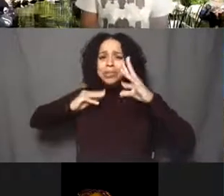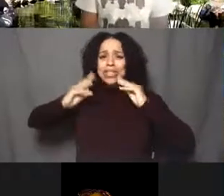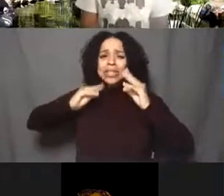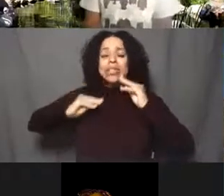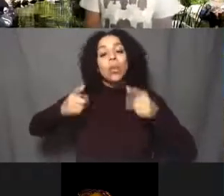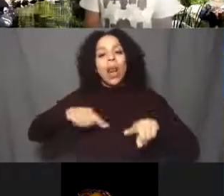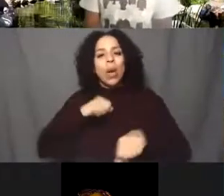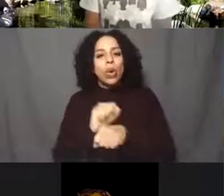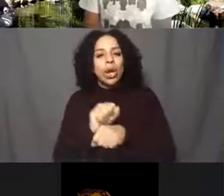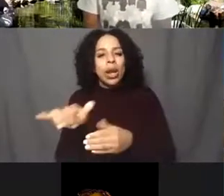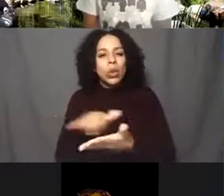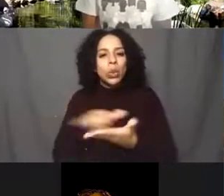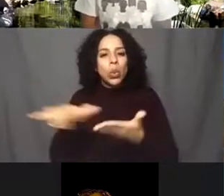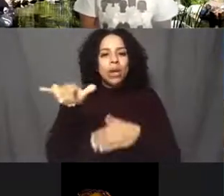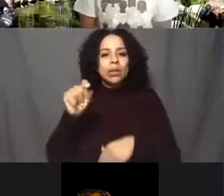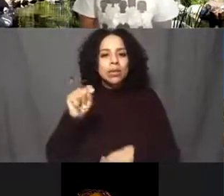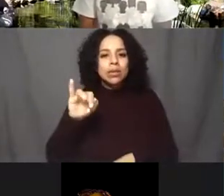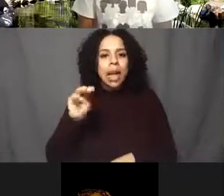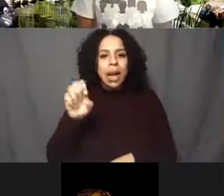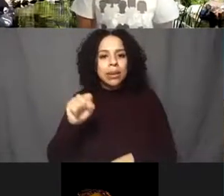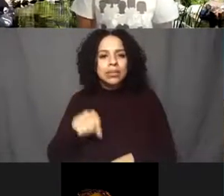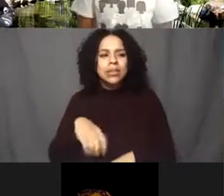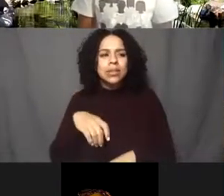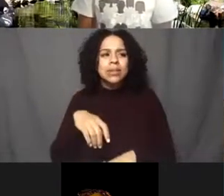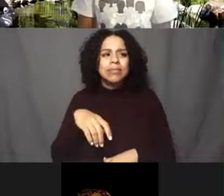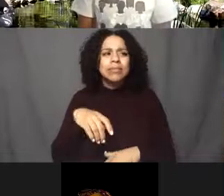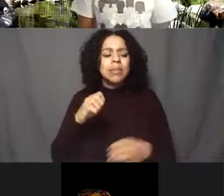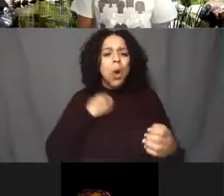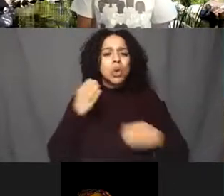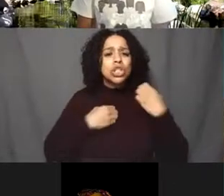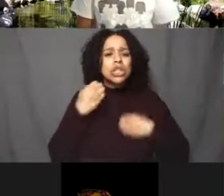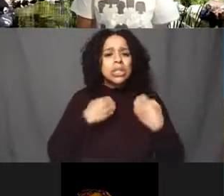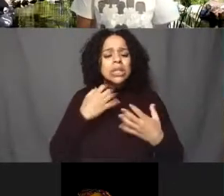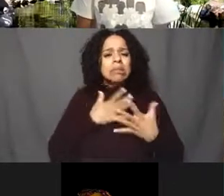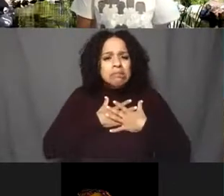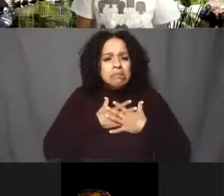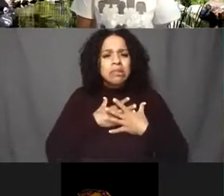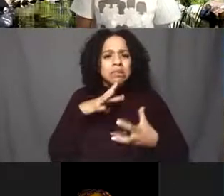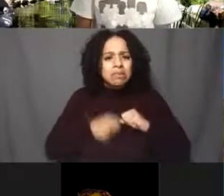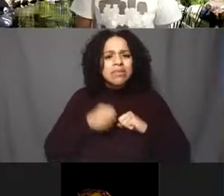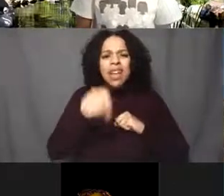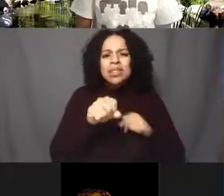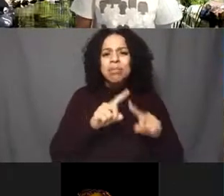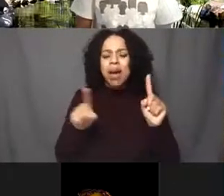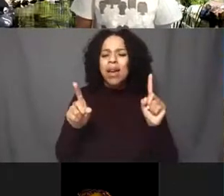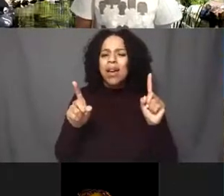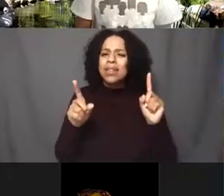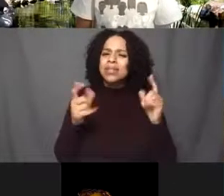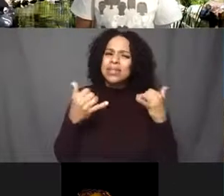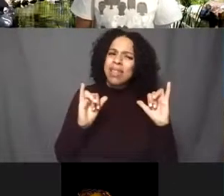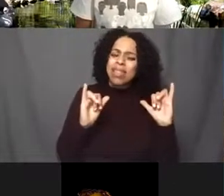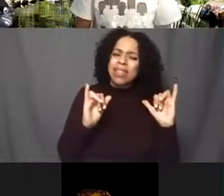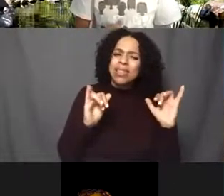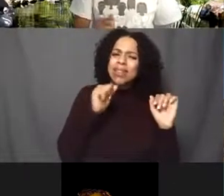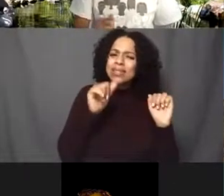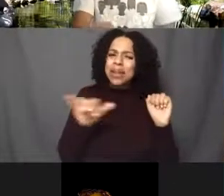taxing. And then a very good friend of mine really put it in a way that I was unable to really understand or